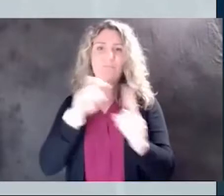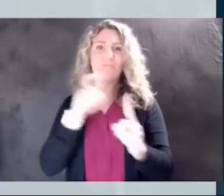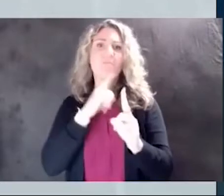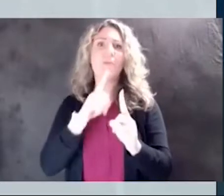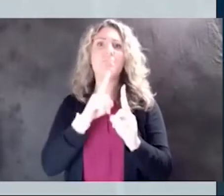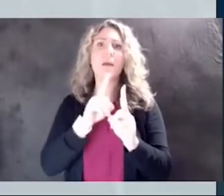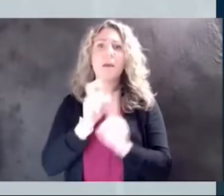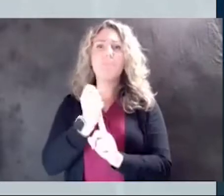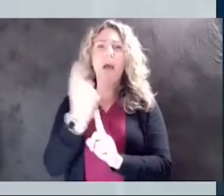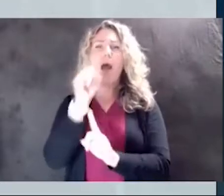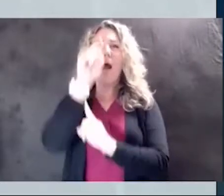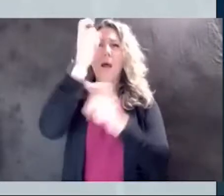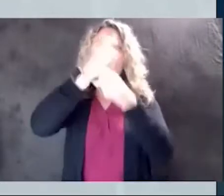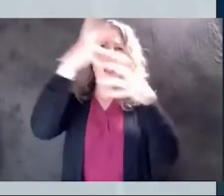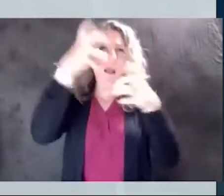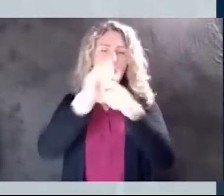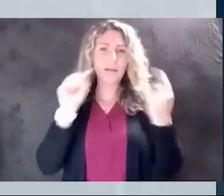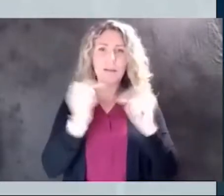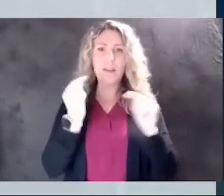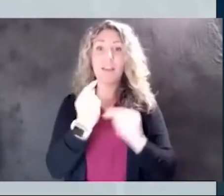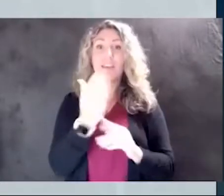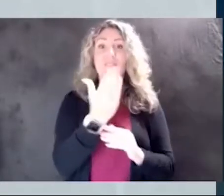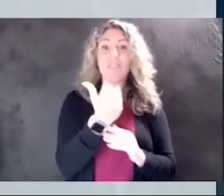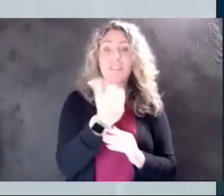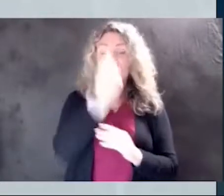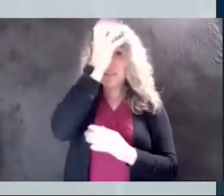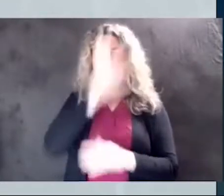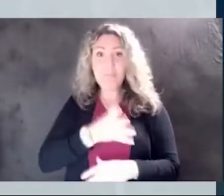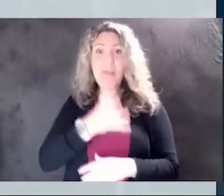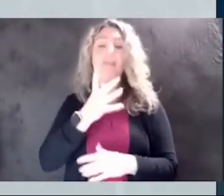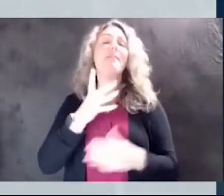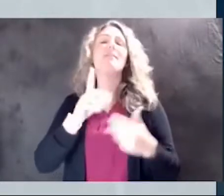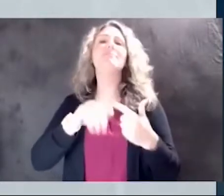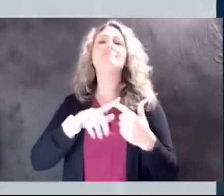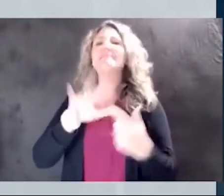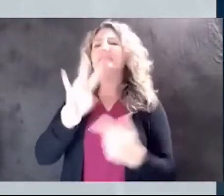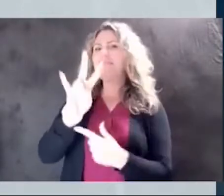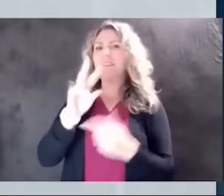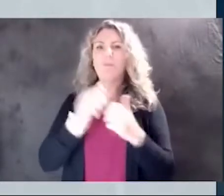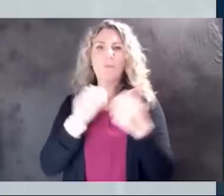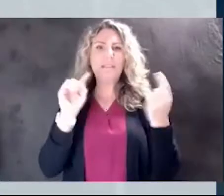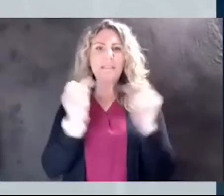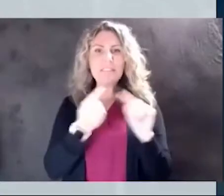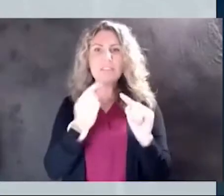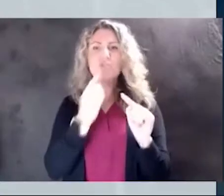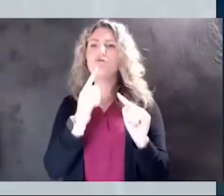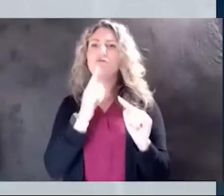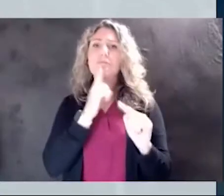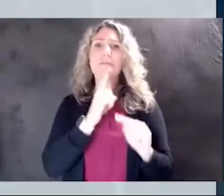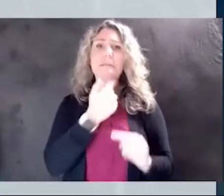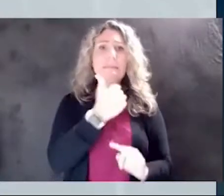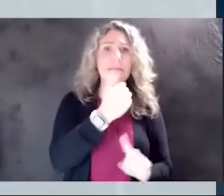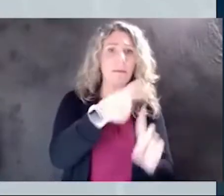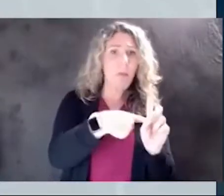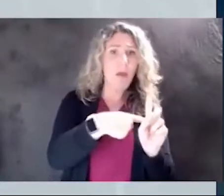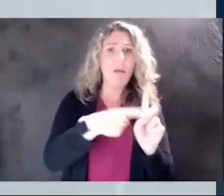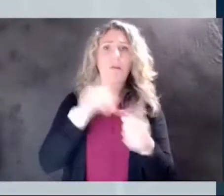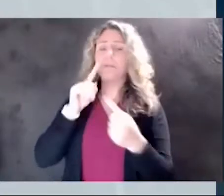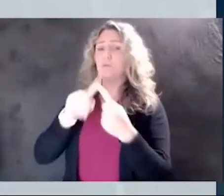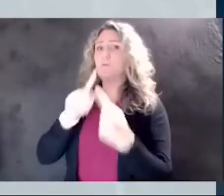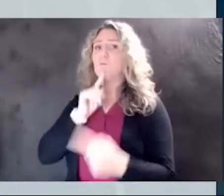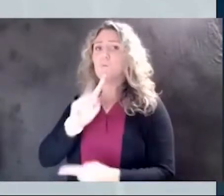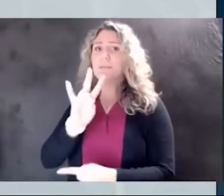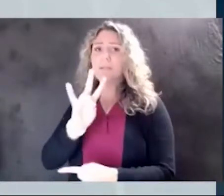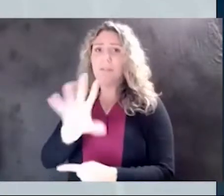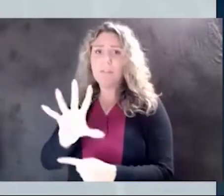breakdown. 15 men, 7 women with injuries. They were ranging in ages of 10 months old to 75 years old. 10